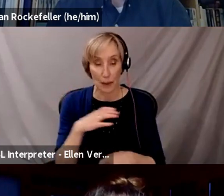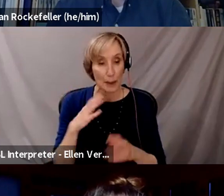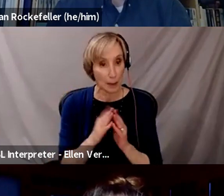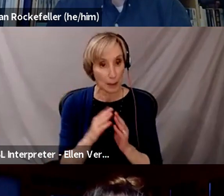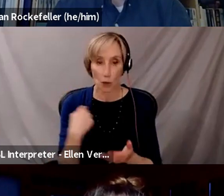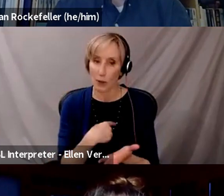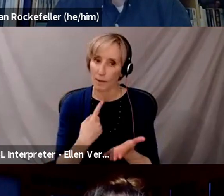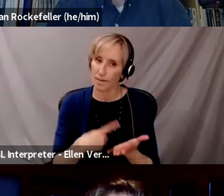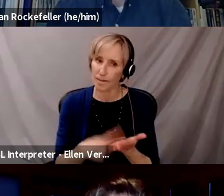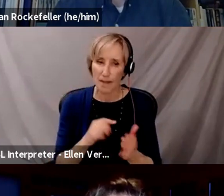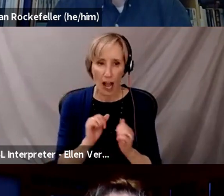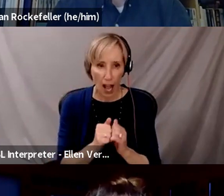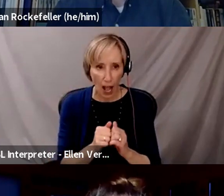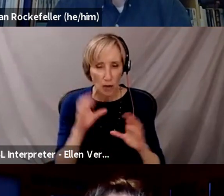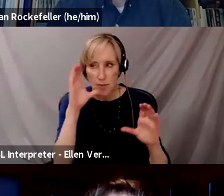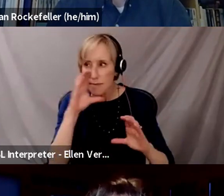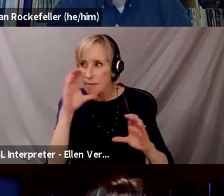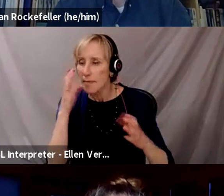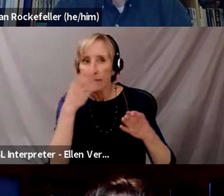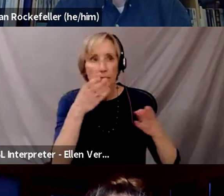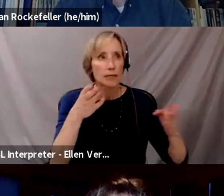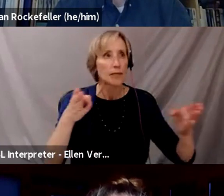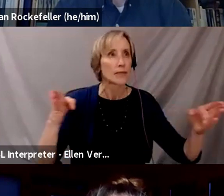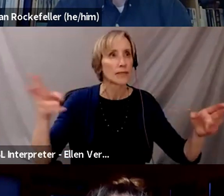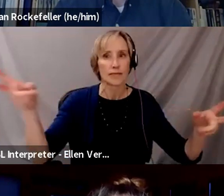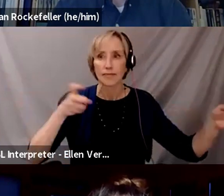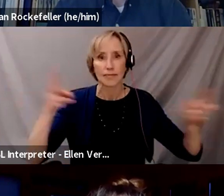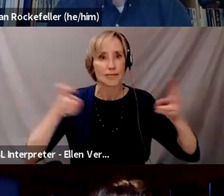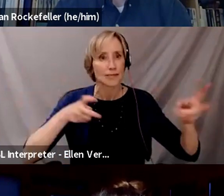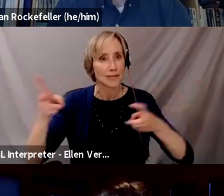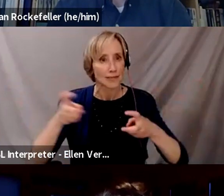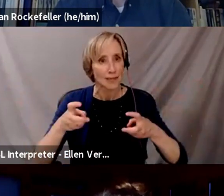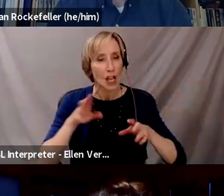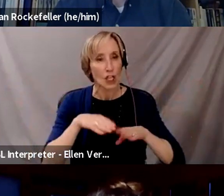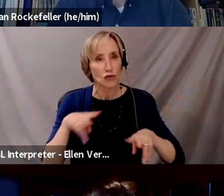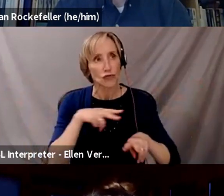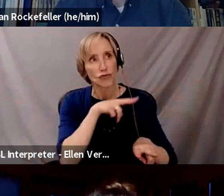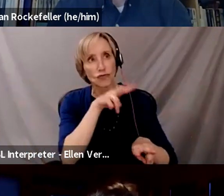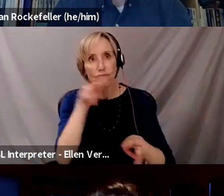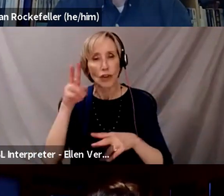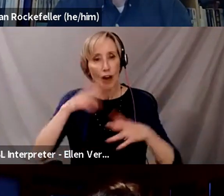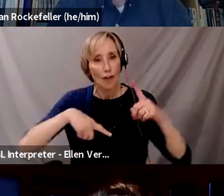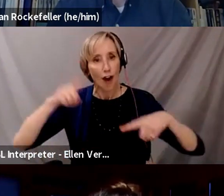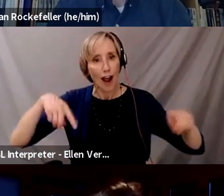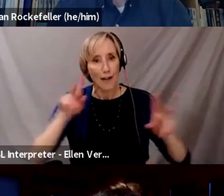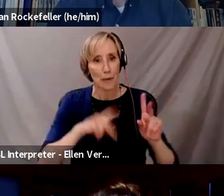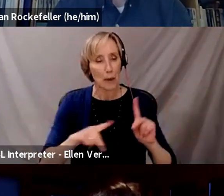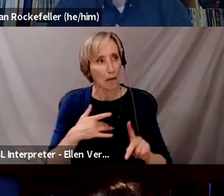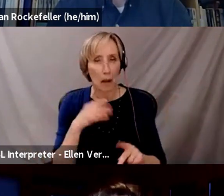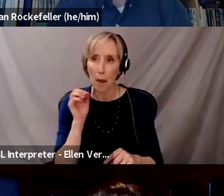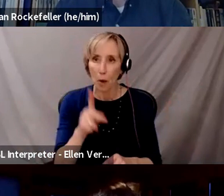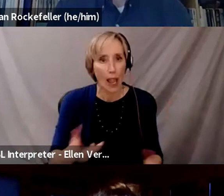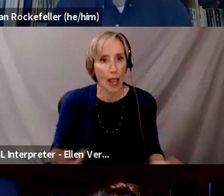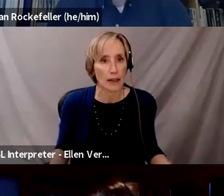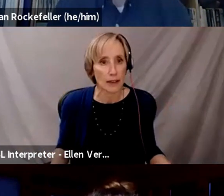set an example for children, that it's okay to be who they are. And the other thing, is there anything that you can bring into the environment that helps